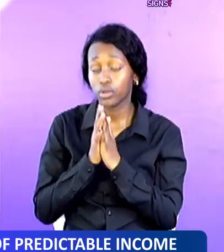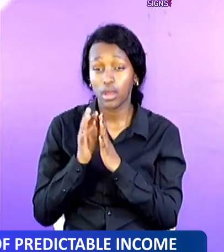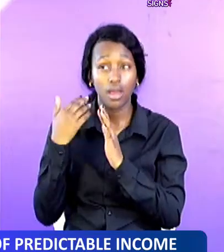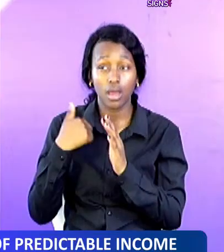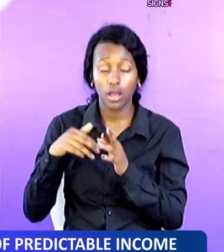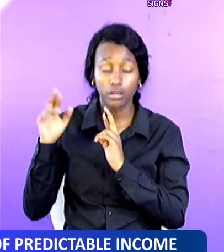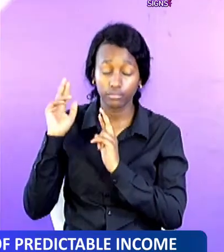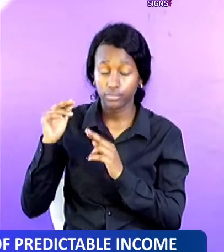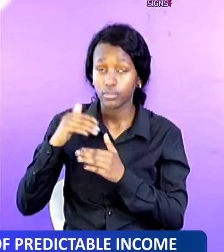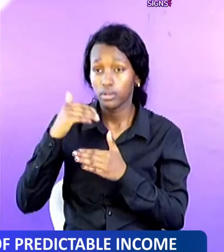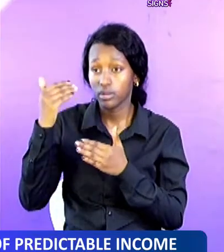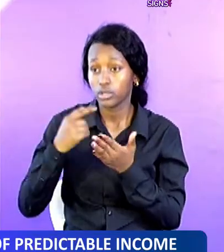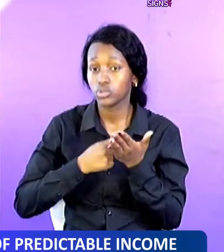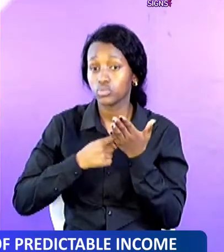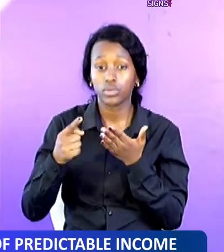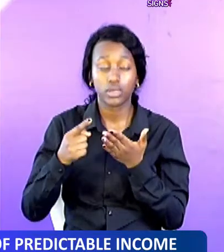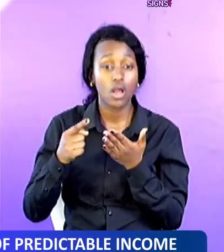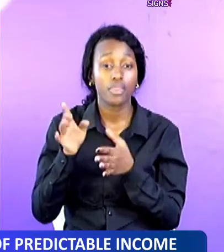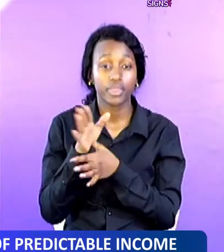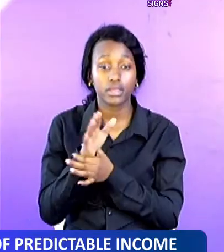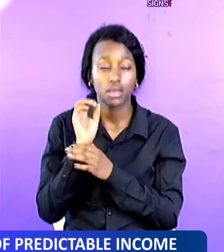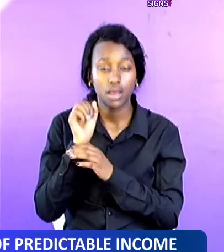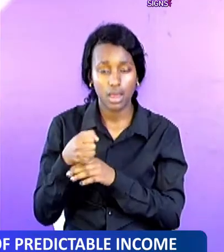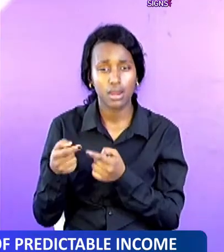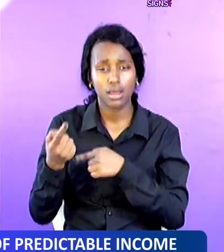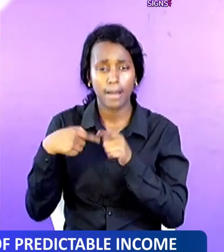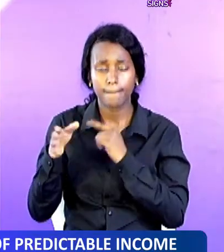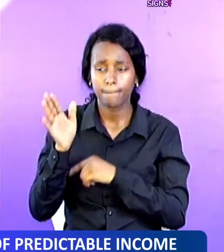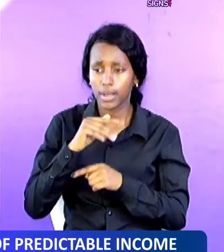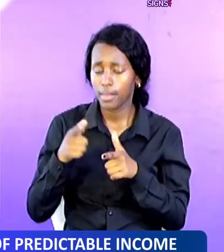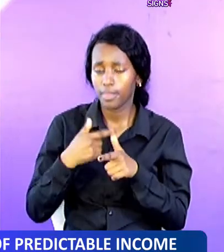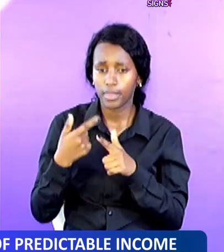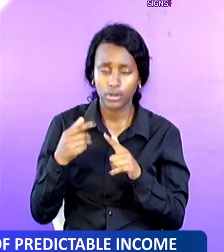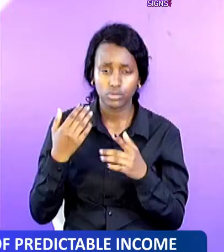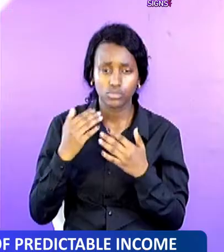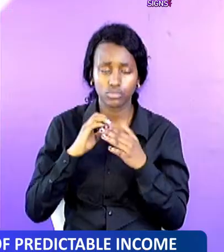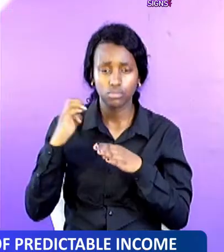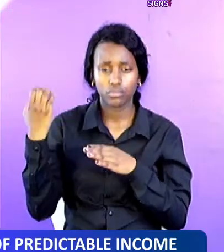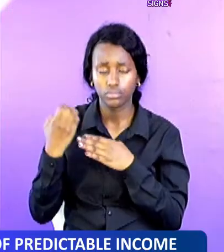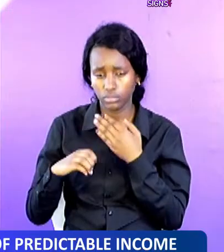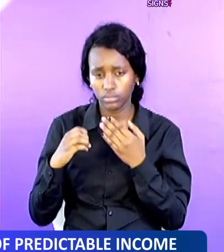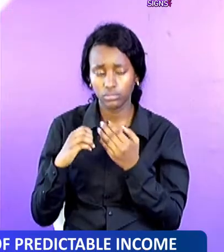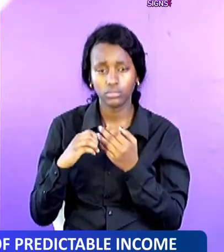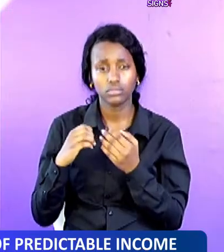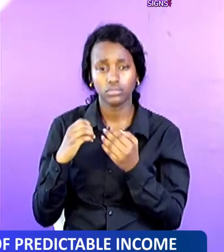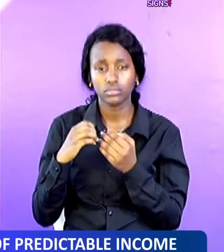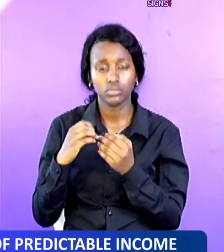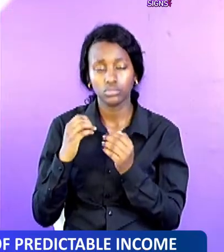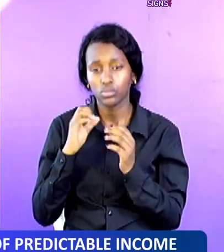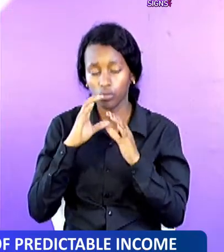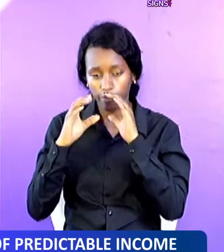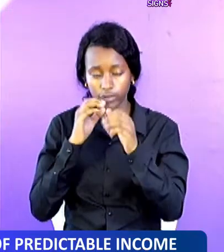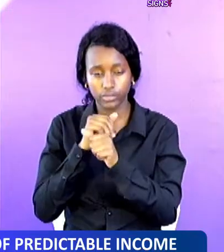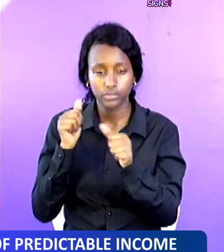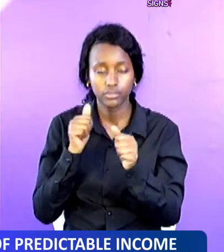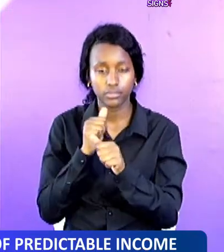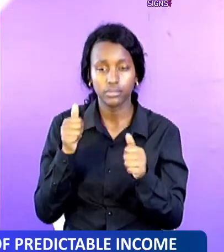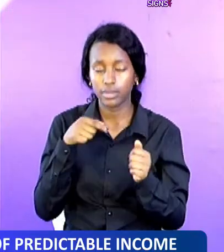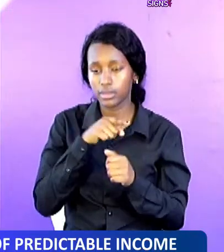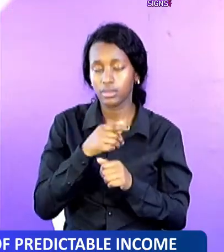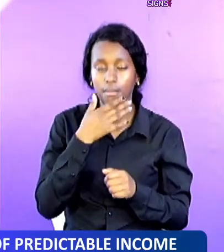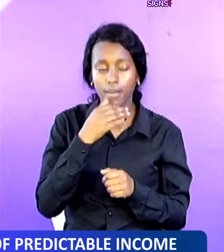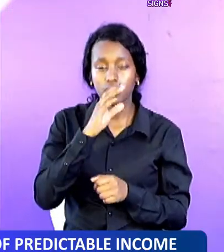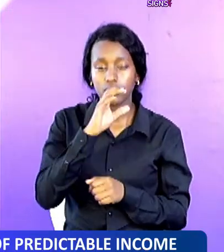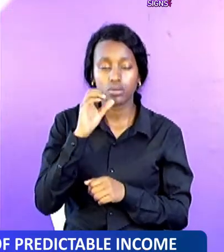Thursday again, yes, to complete this conversation about growing your income. And Mr. David Gitau, he is the CEO